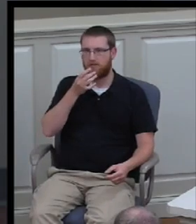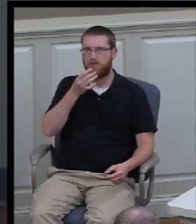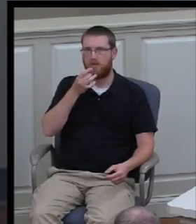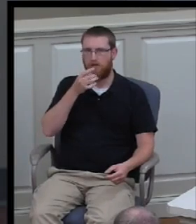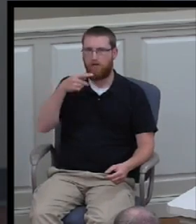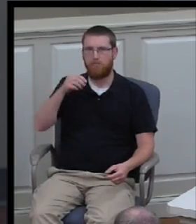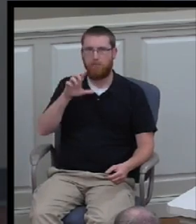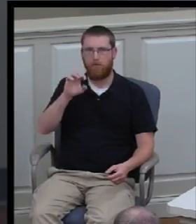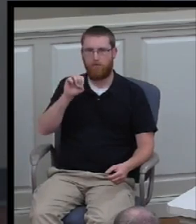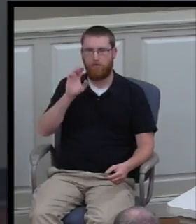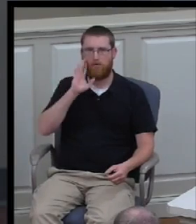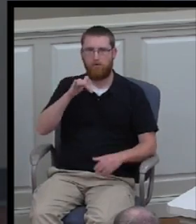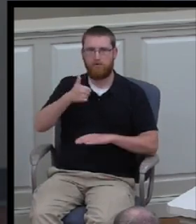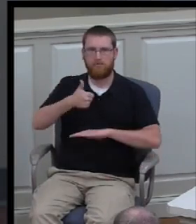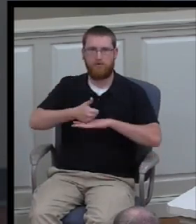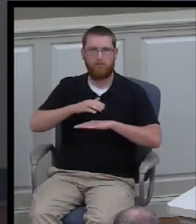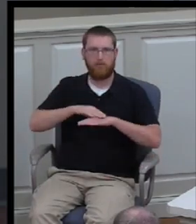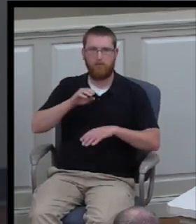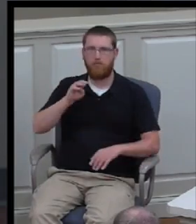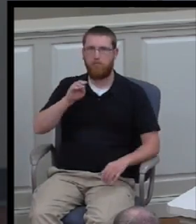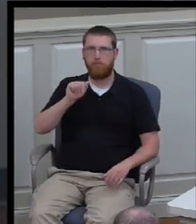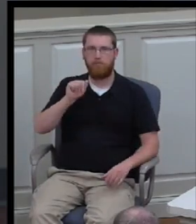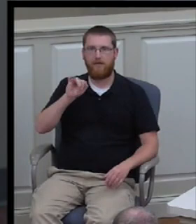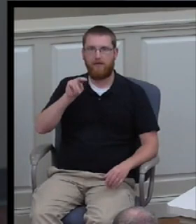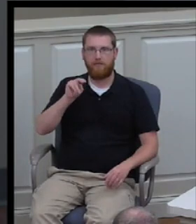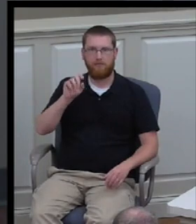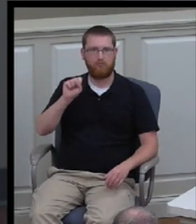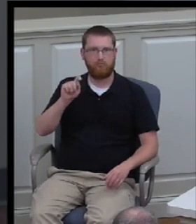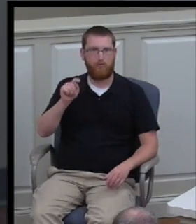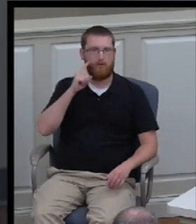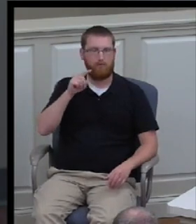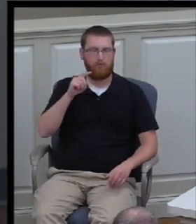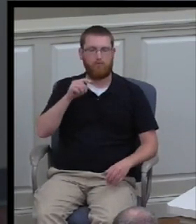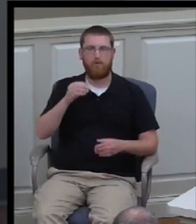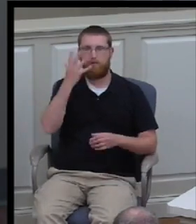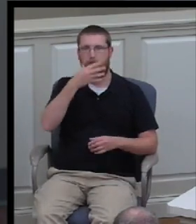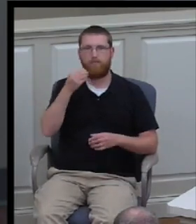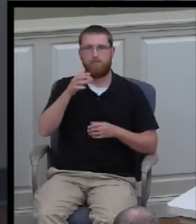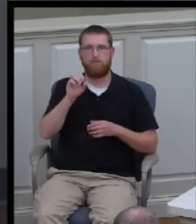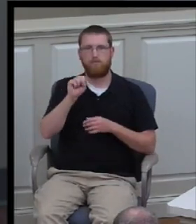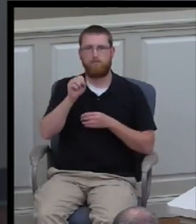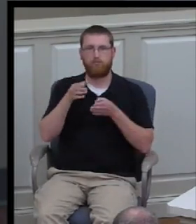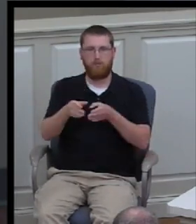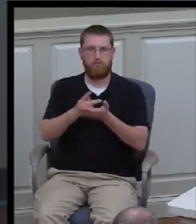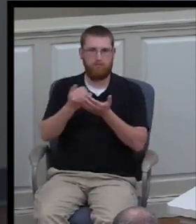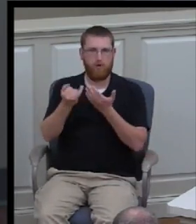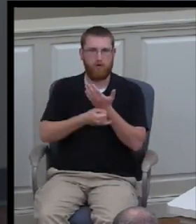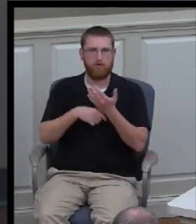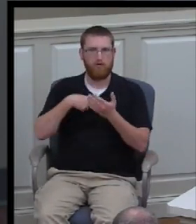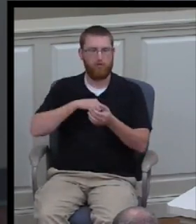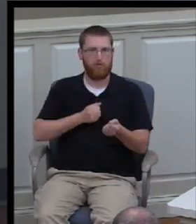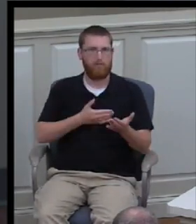lights that are going to be put up on Main Street for part of the Streetscape project. That contract and everything was set up that we were going to provide the